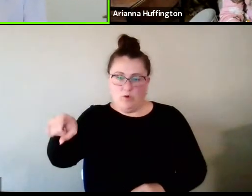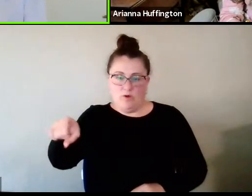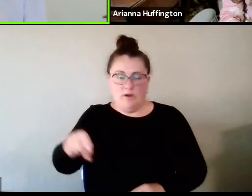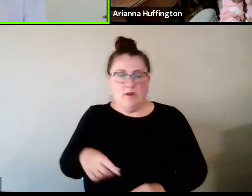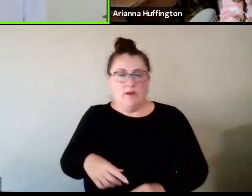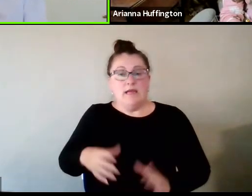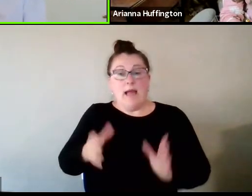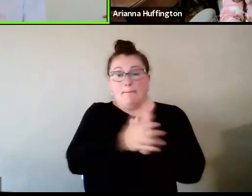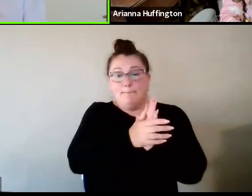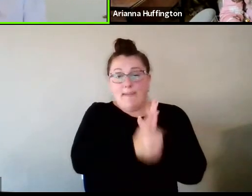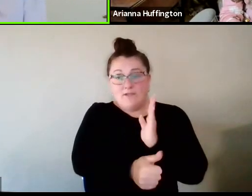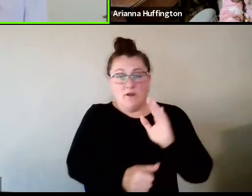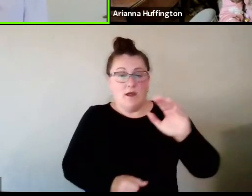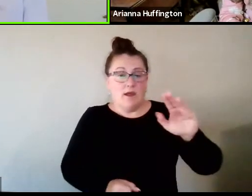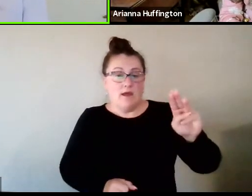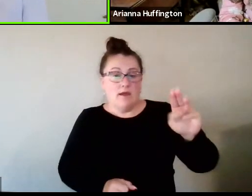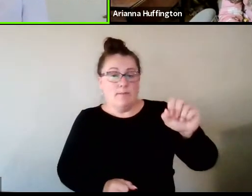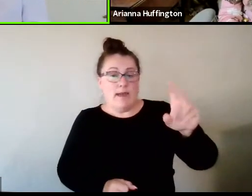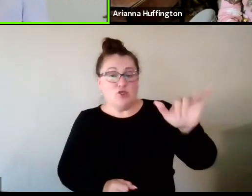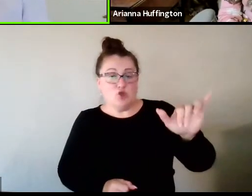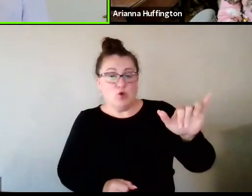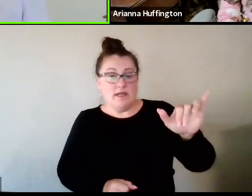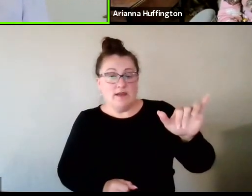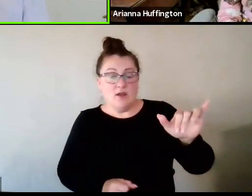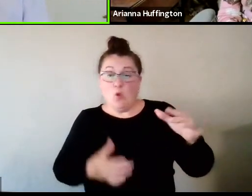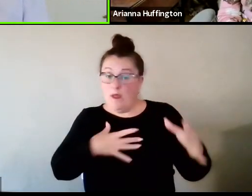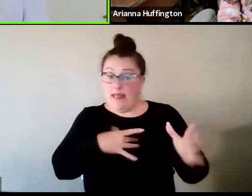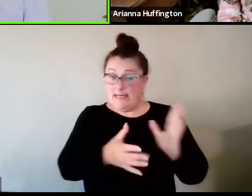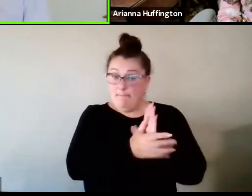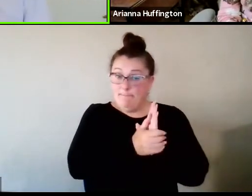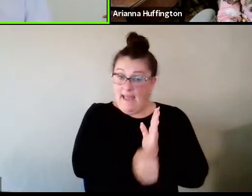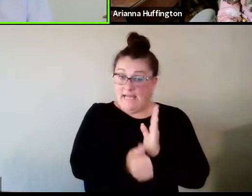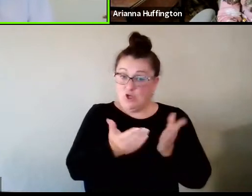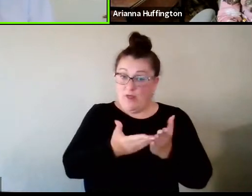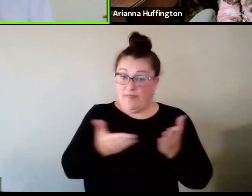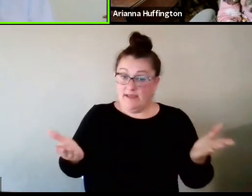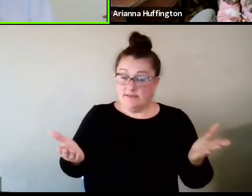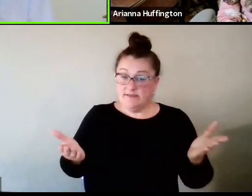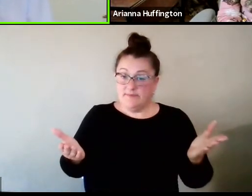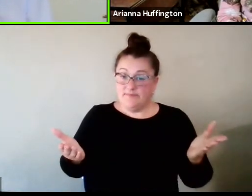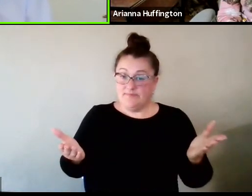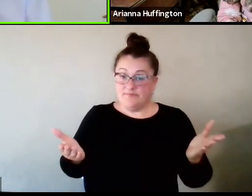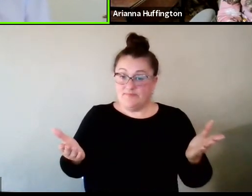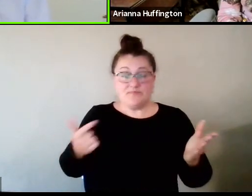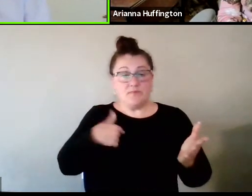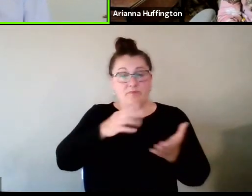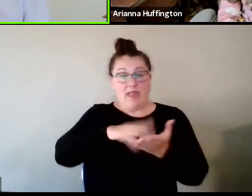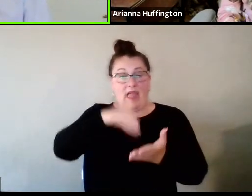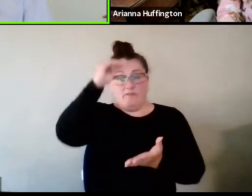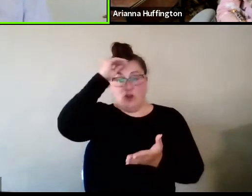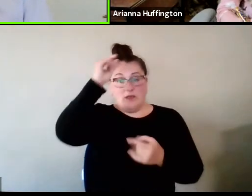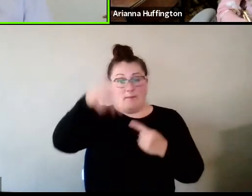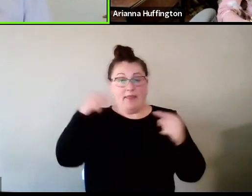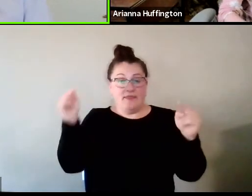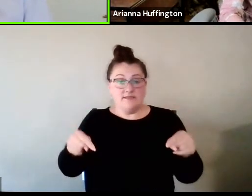mastery. So as human beings, we like to master something. And here's one thing I've learned about this.